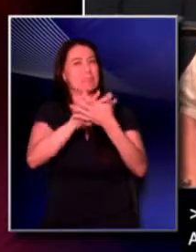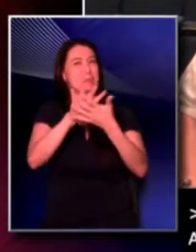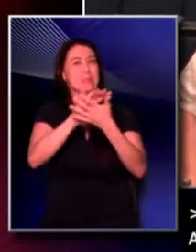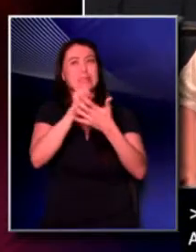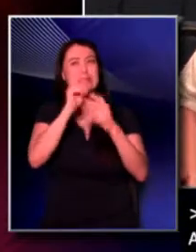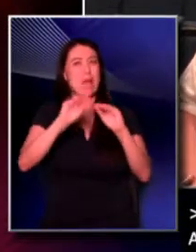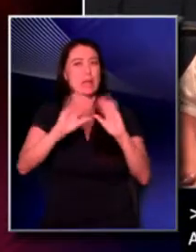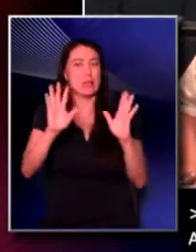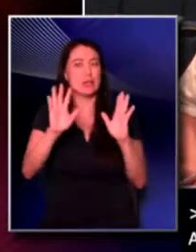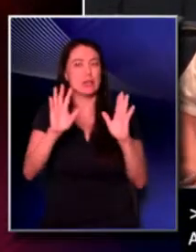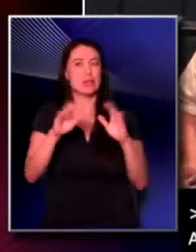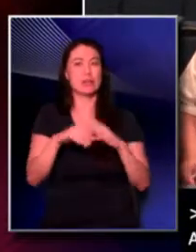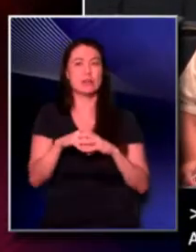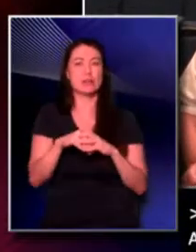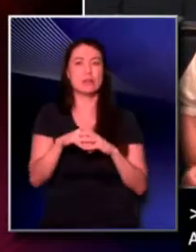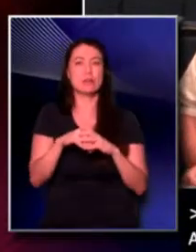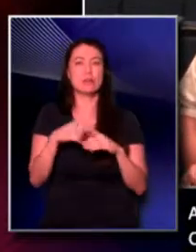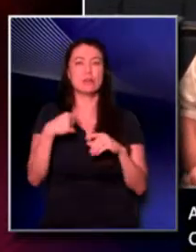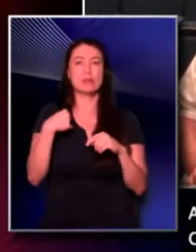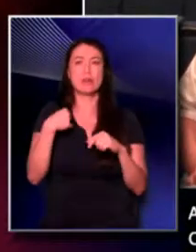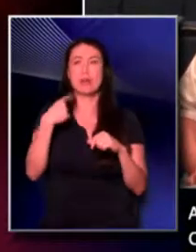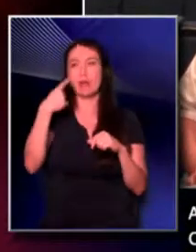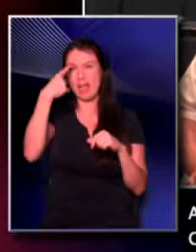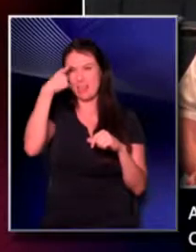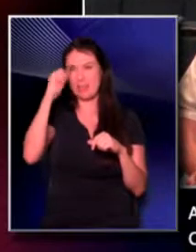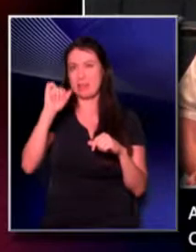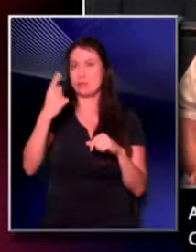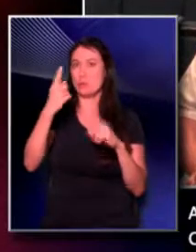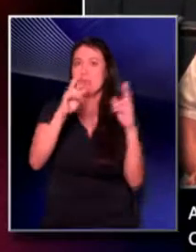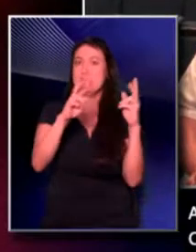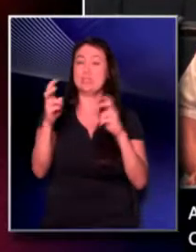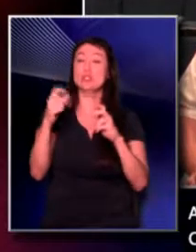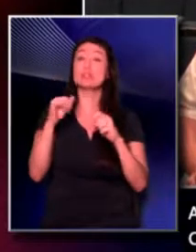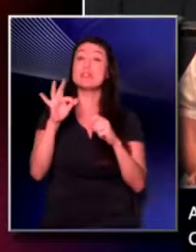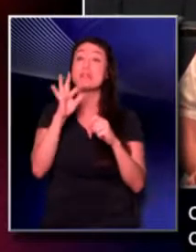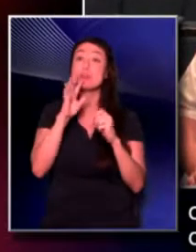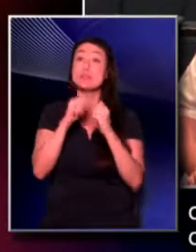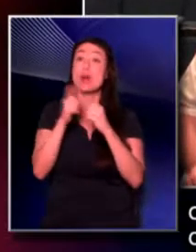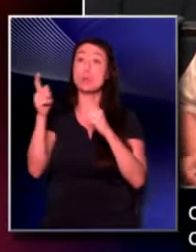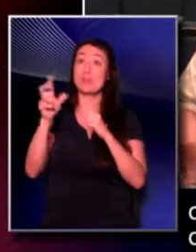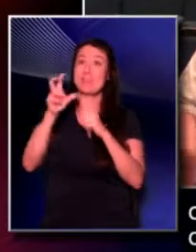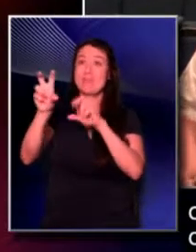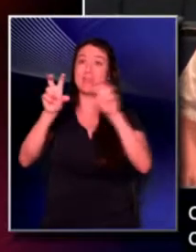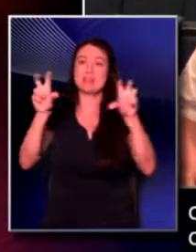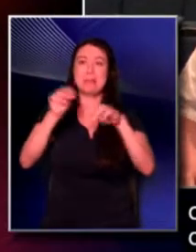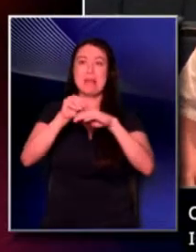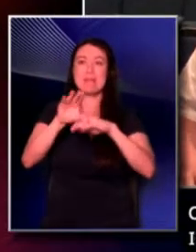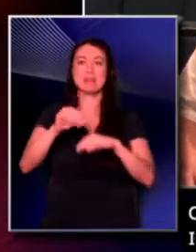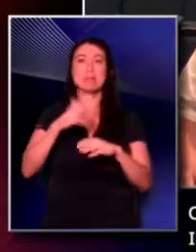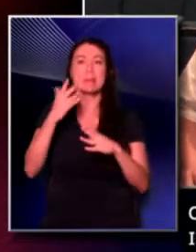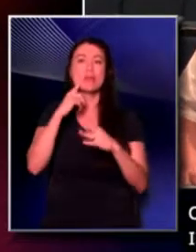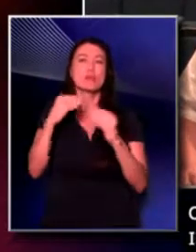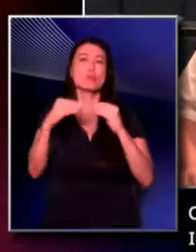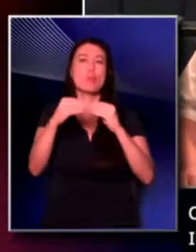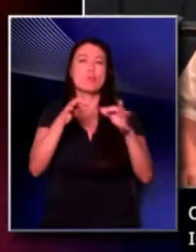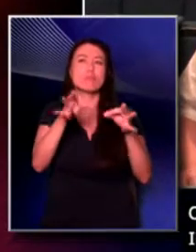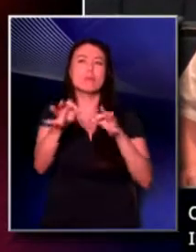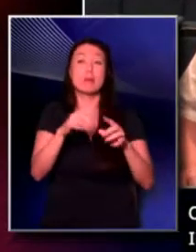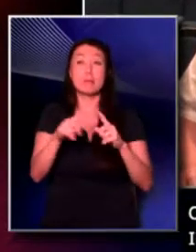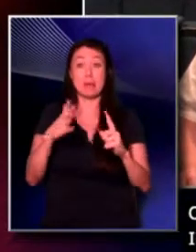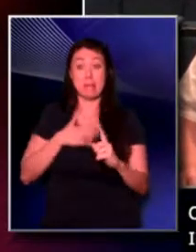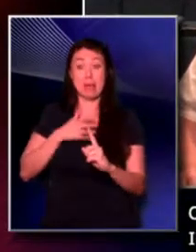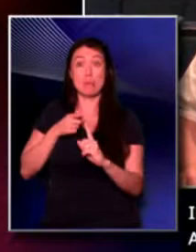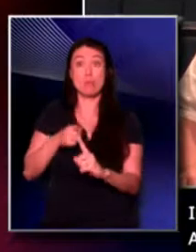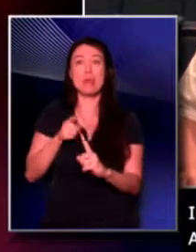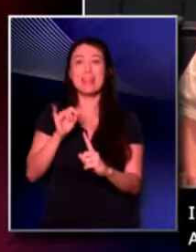clear. Okay. So I think that's one of the issues. If you talk to the investment advisor, he Yep. might be able to tell you further. But my point to you is